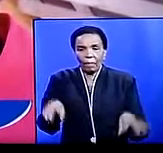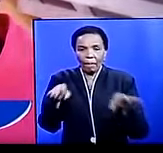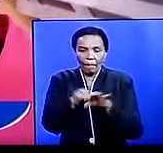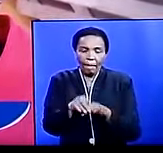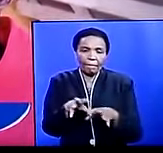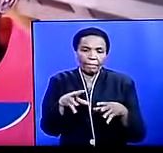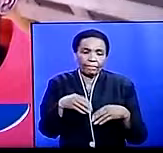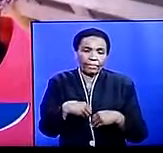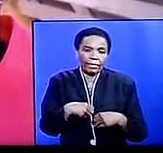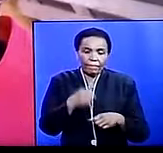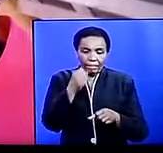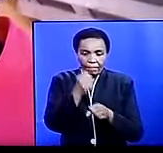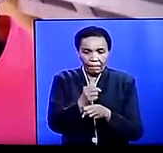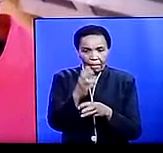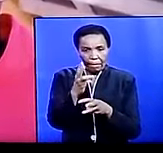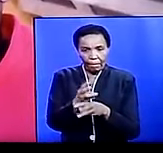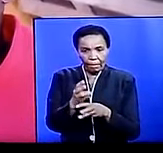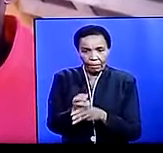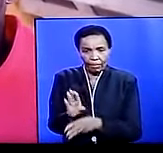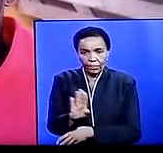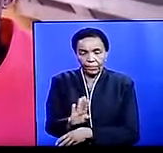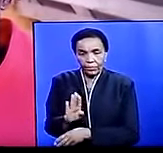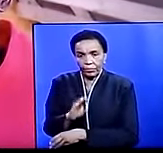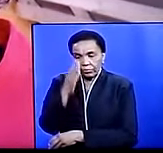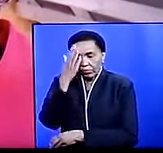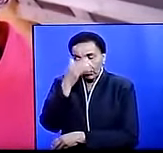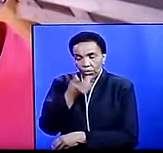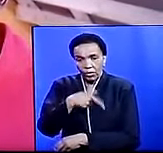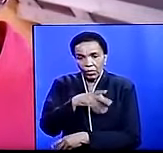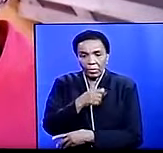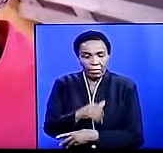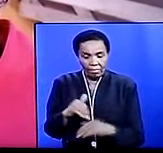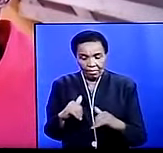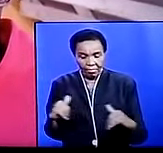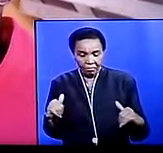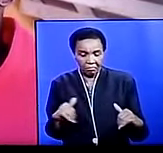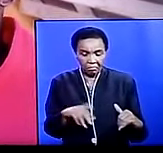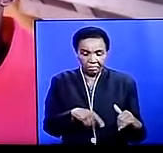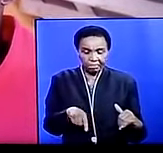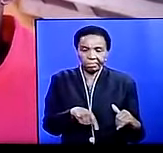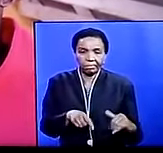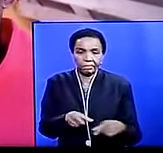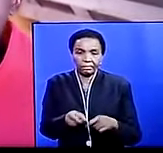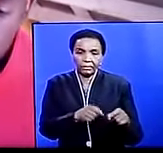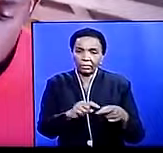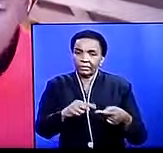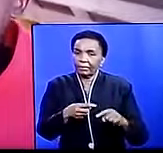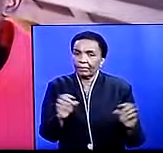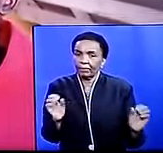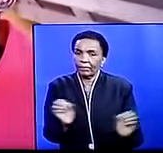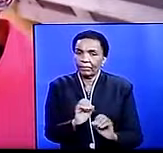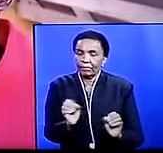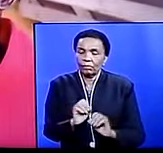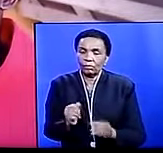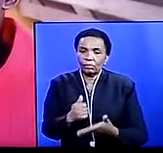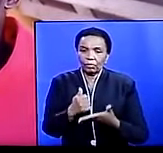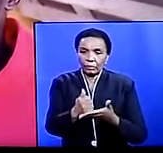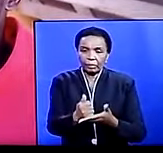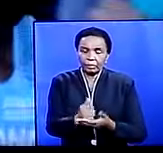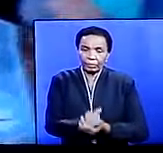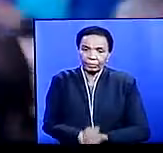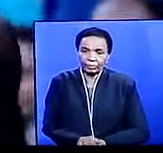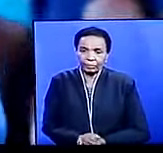conduct this course here in Botswana, because we have a gap of injury management in our